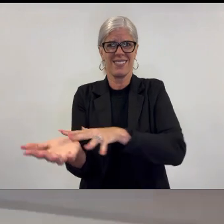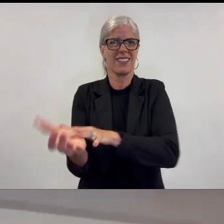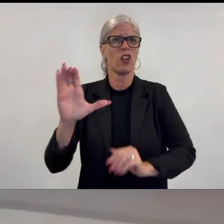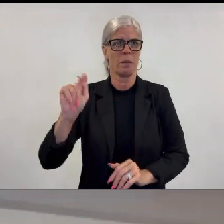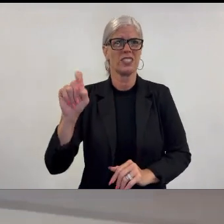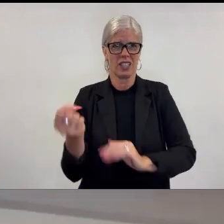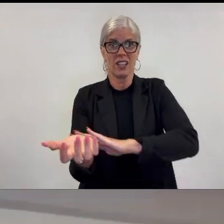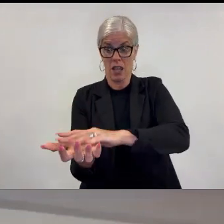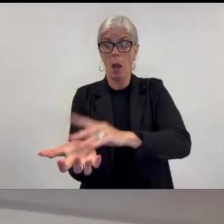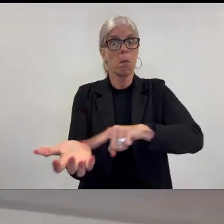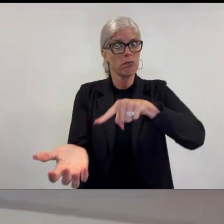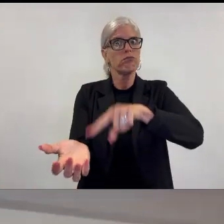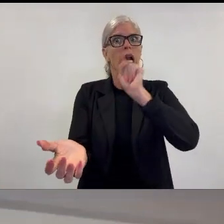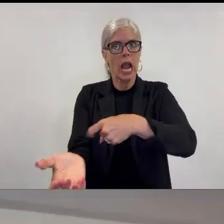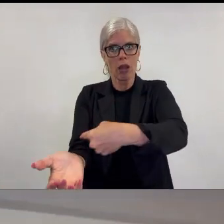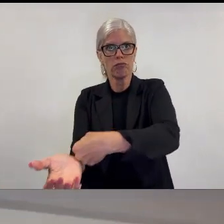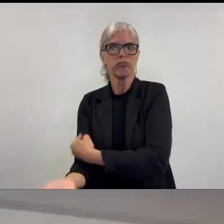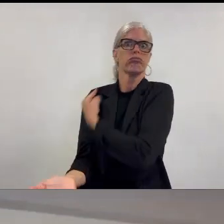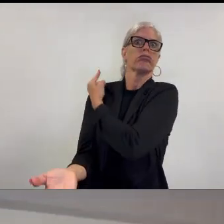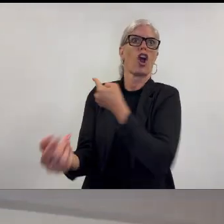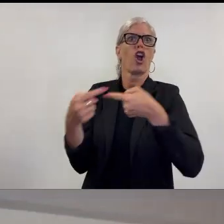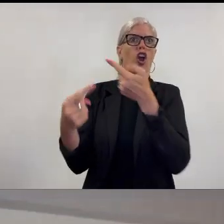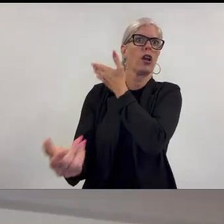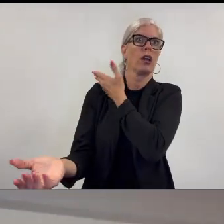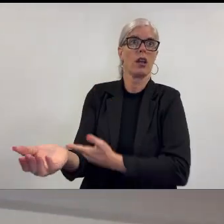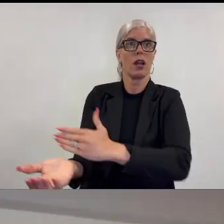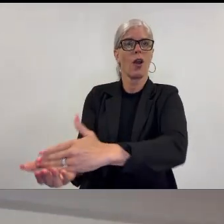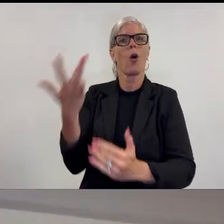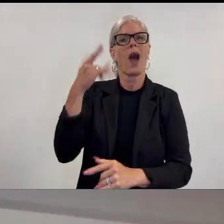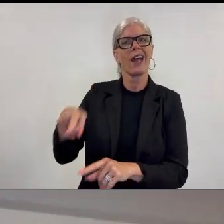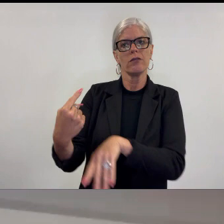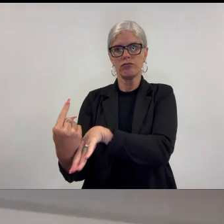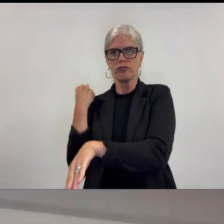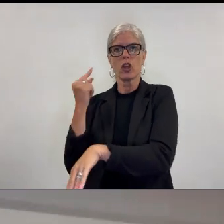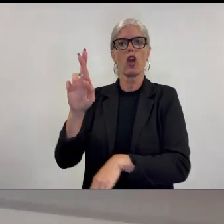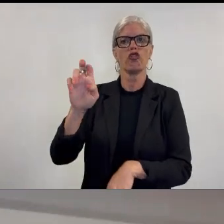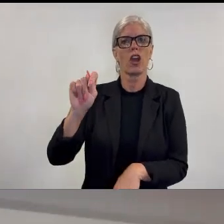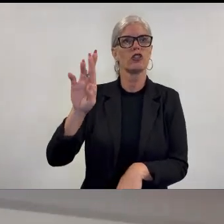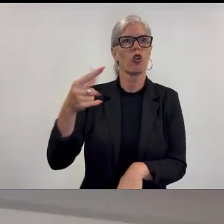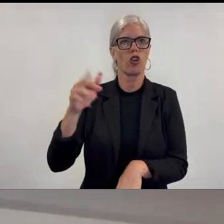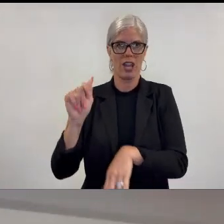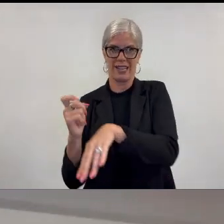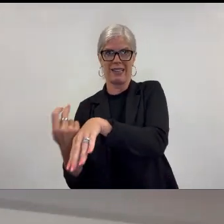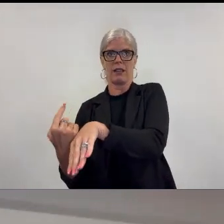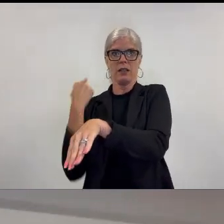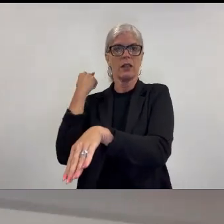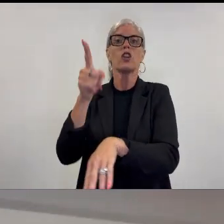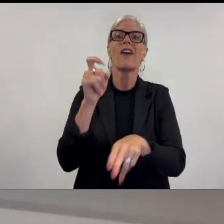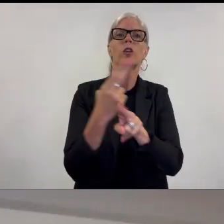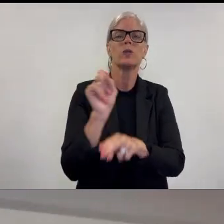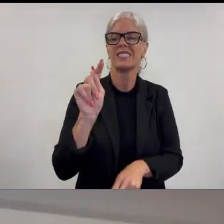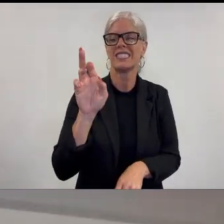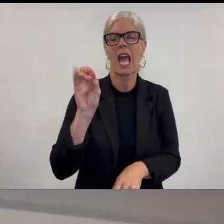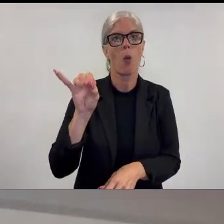going to address the pain, the neuropathic pain. So there are those types. Blocks can